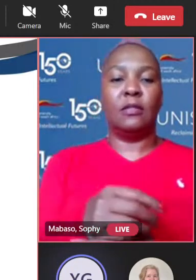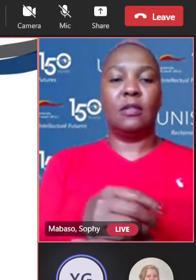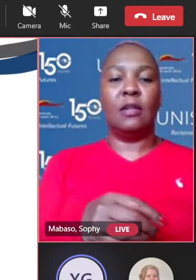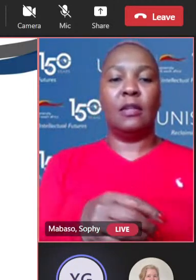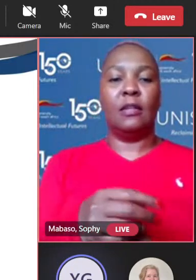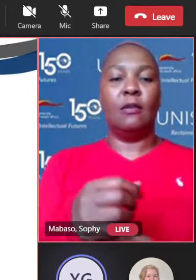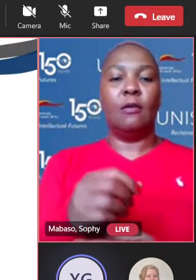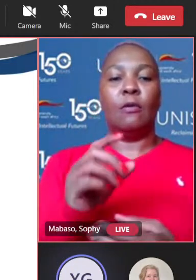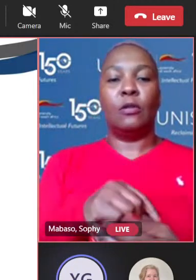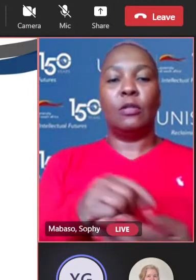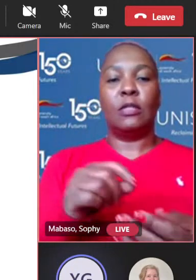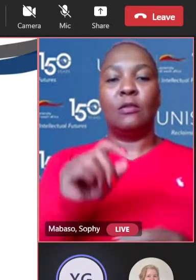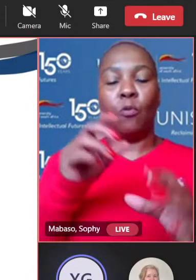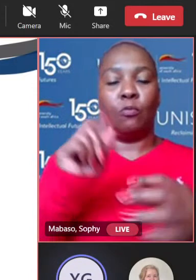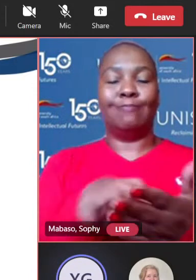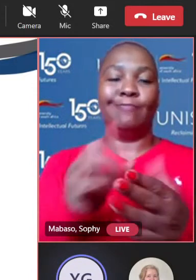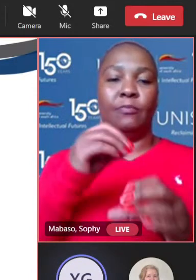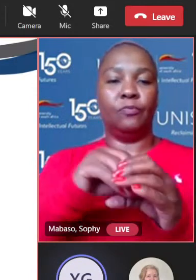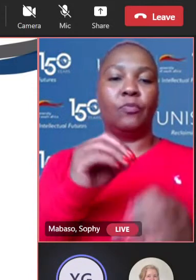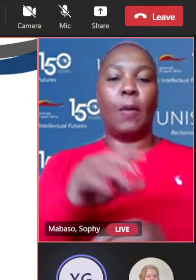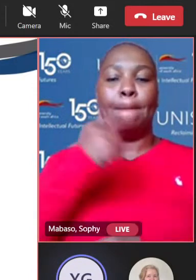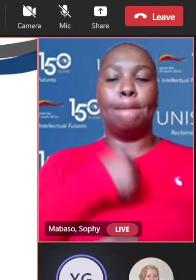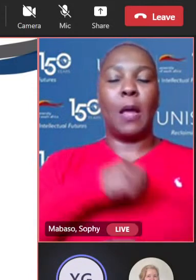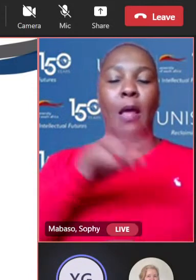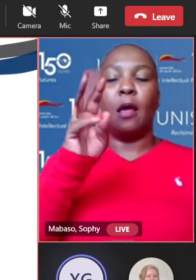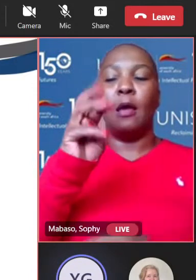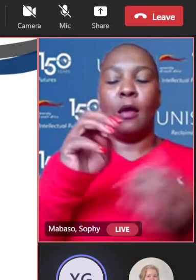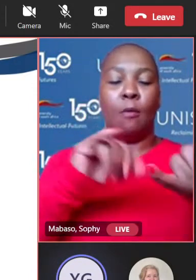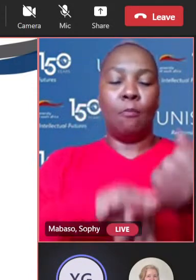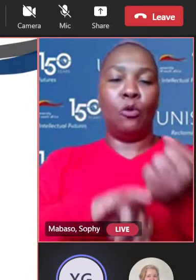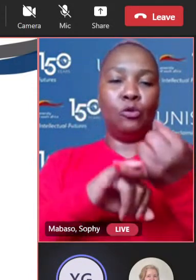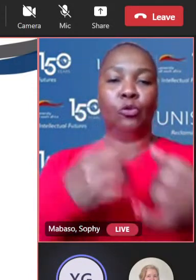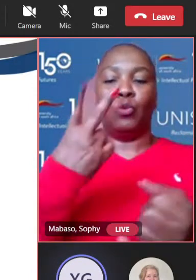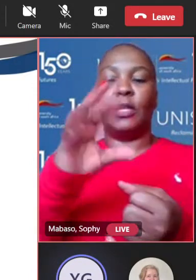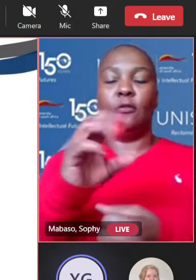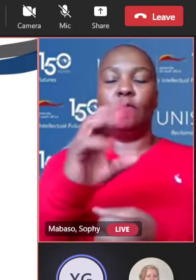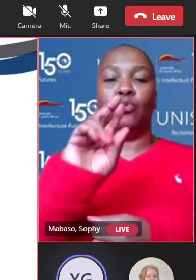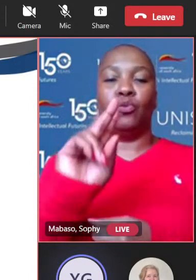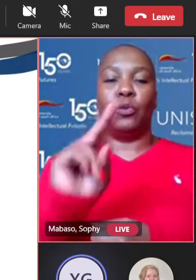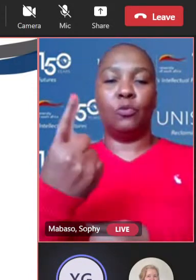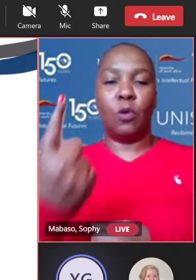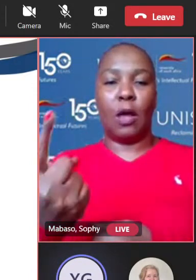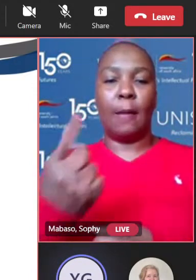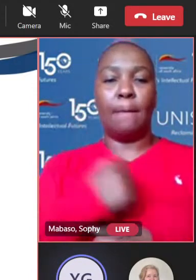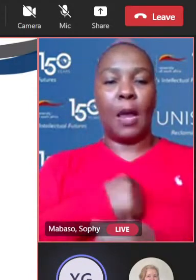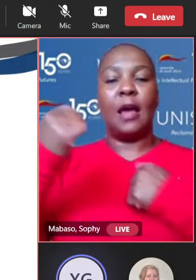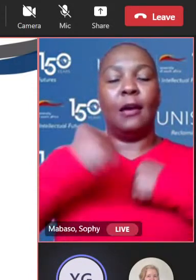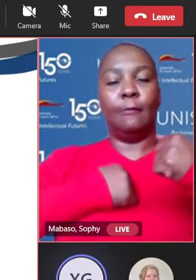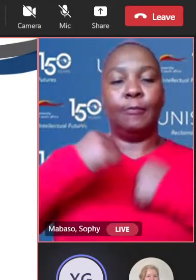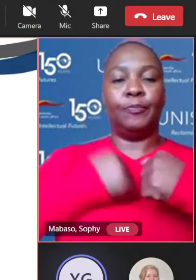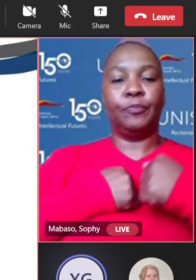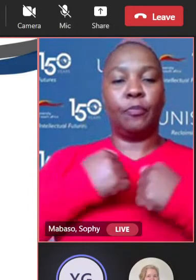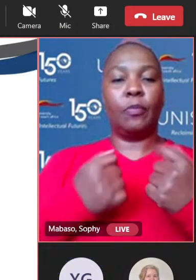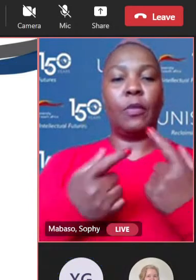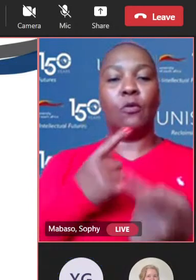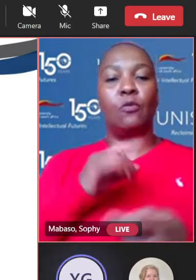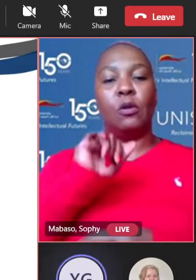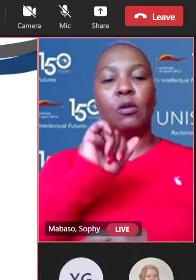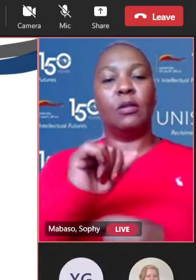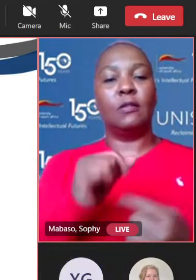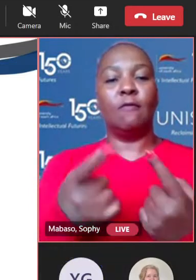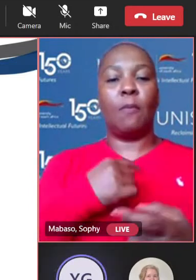my modules. Then you will see my modules 2021, my admin. You are going to work from my